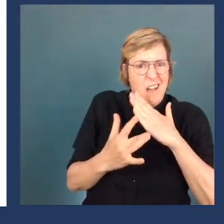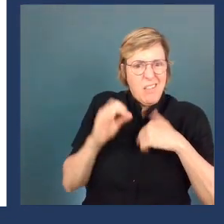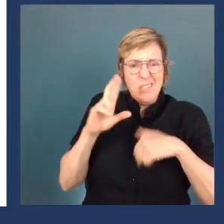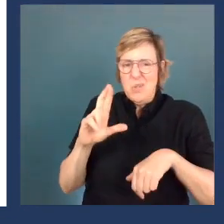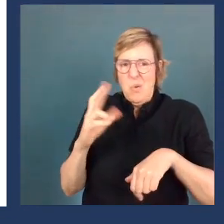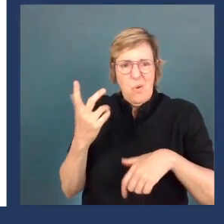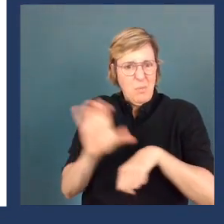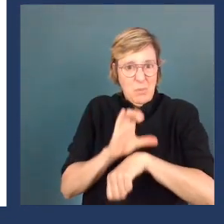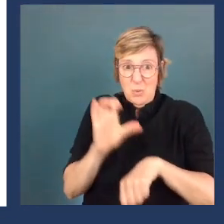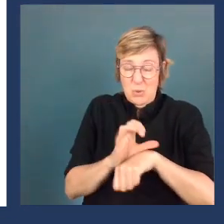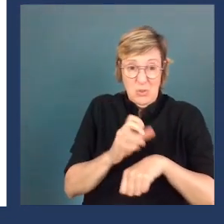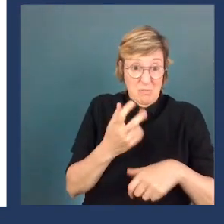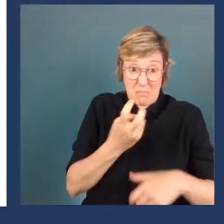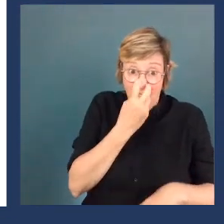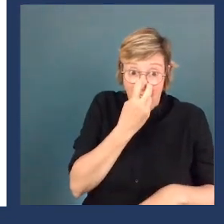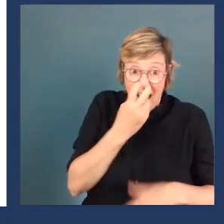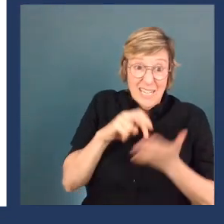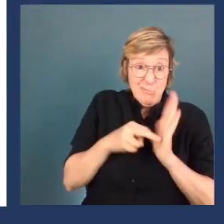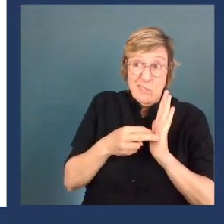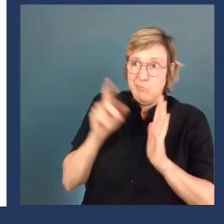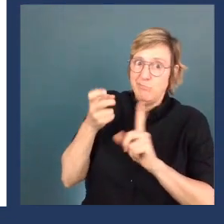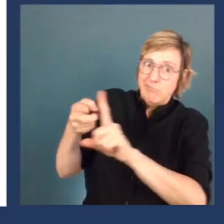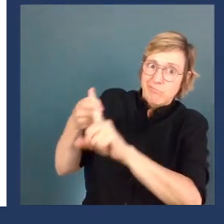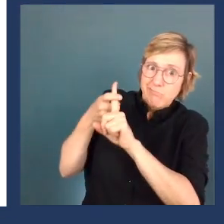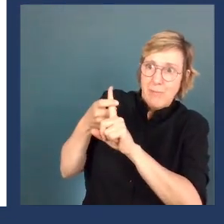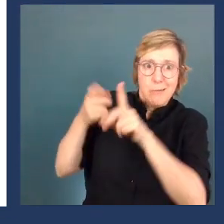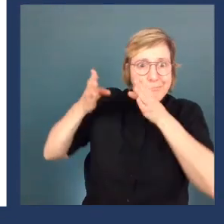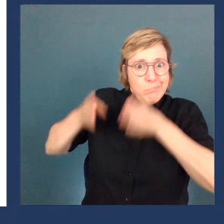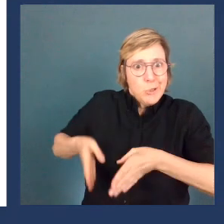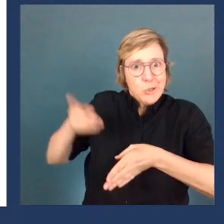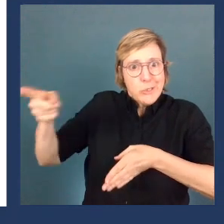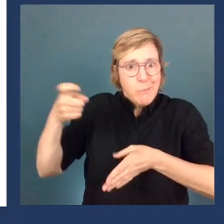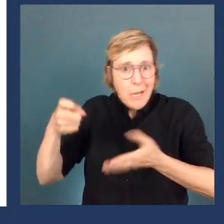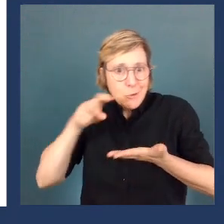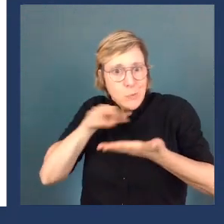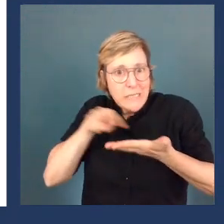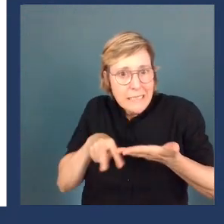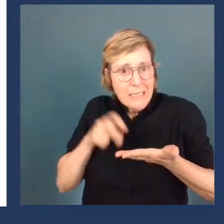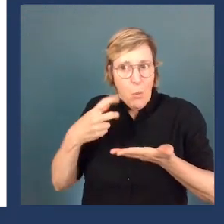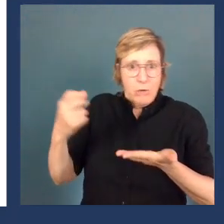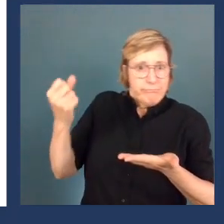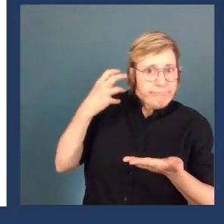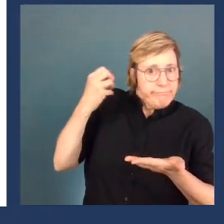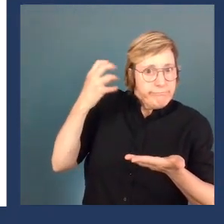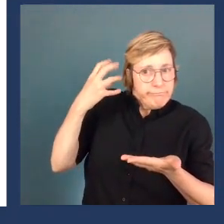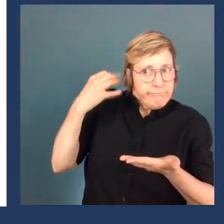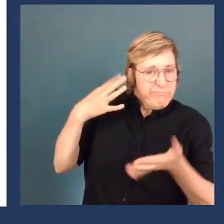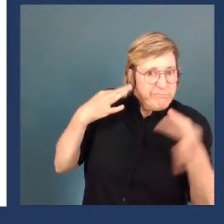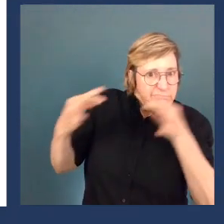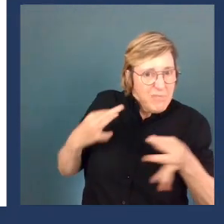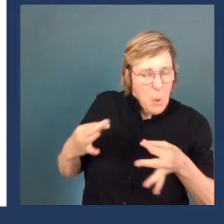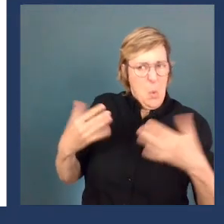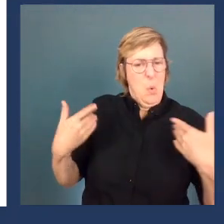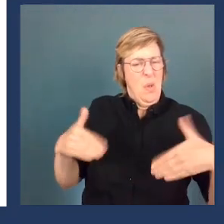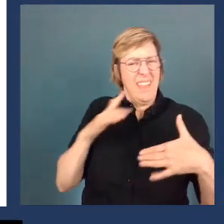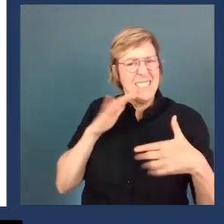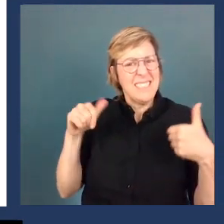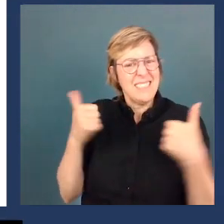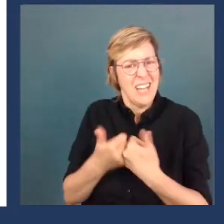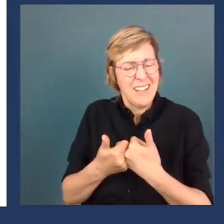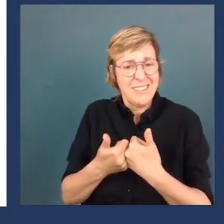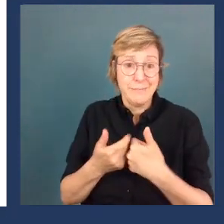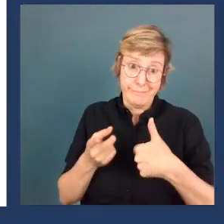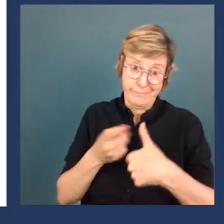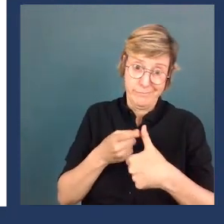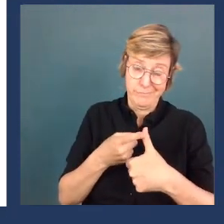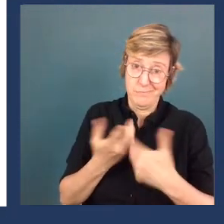test readers and writers for taking their exams or for completing assignments. But that actually poses several challenges. First,